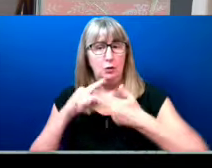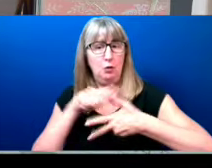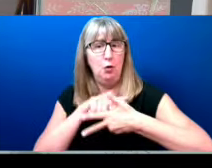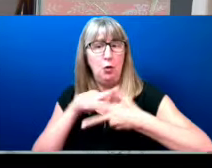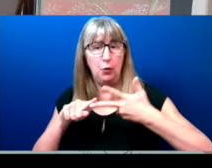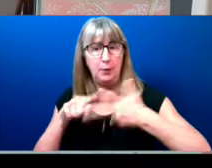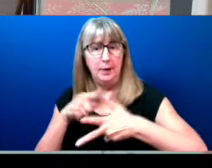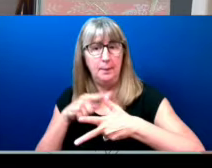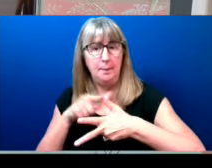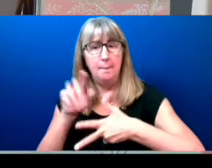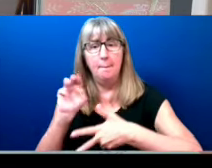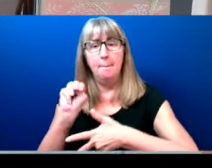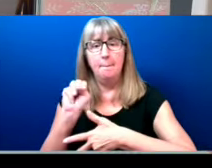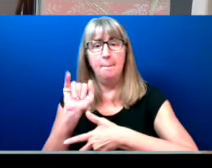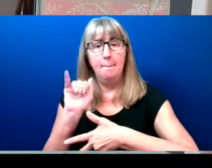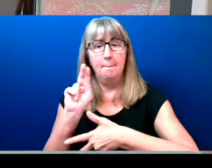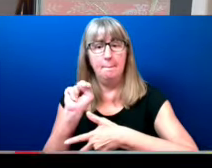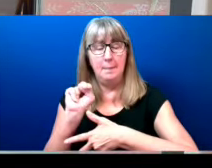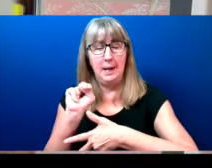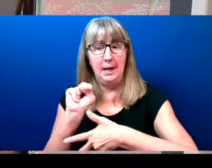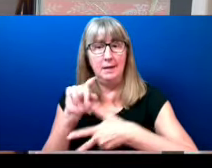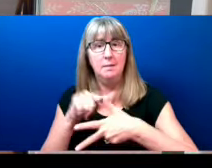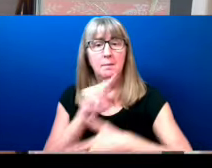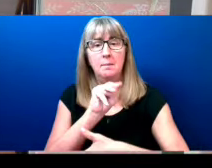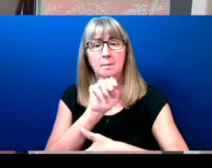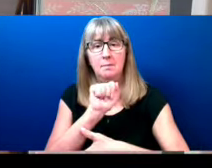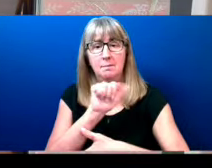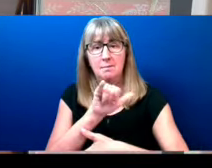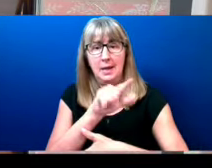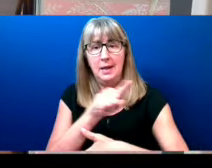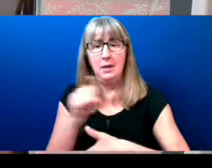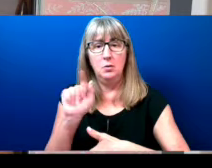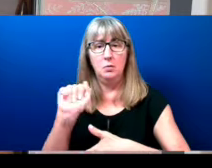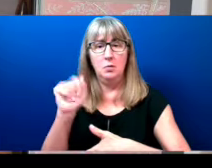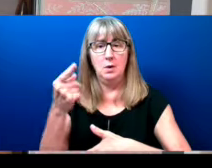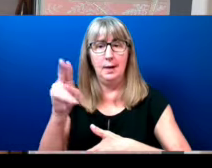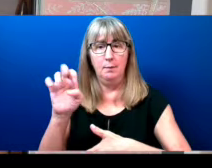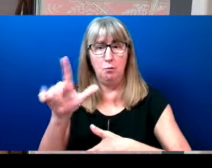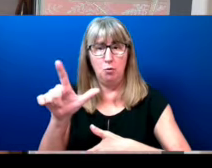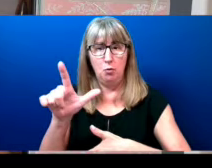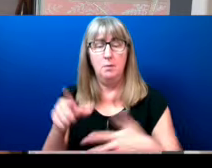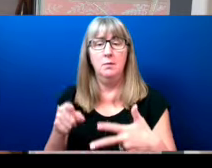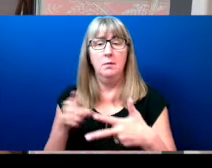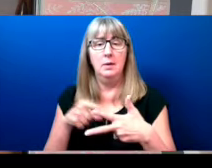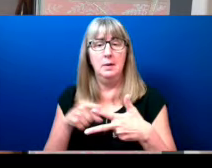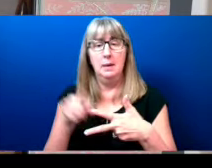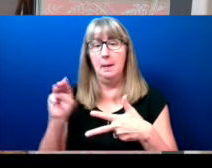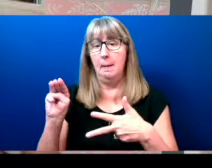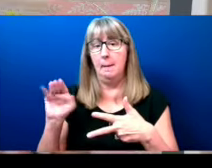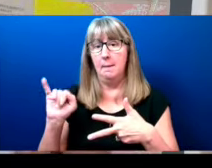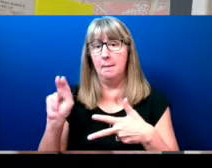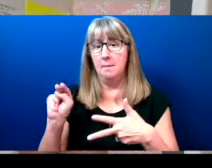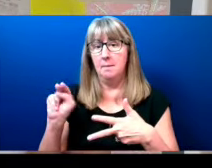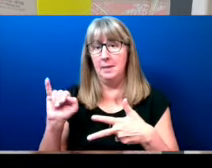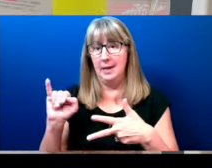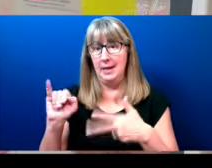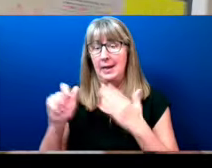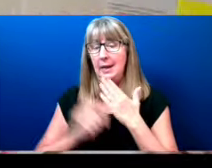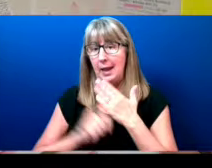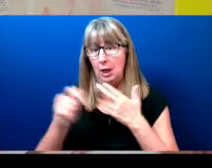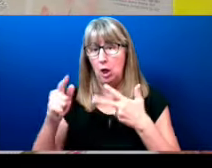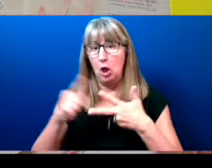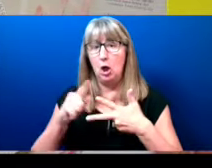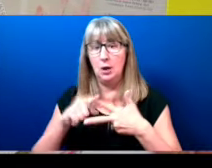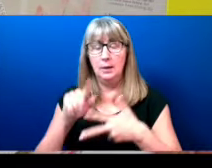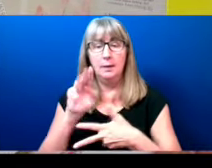is May through April. And then we have our mini catalog, which is July through December. And this is the one where you'll find